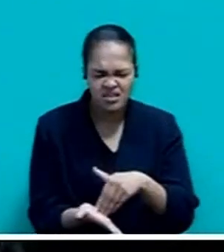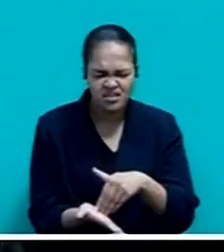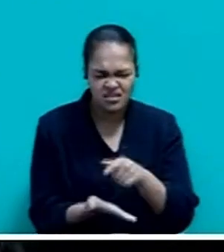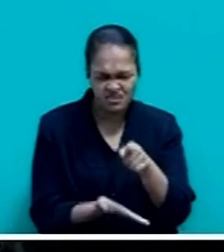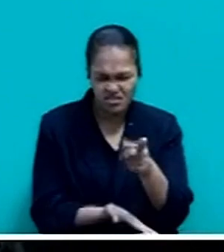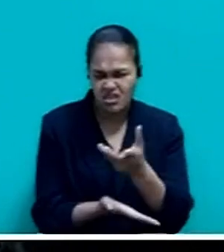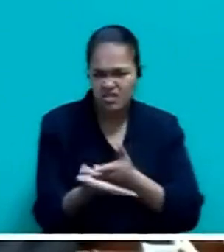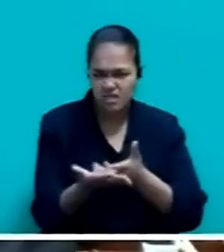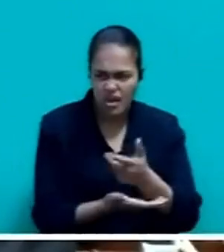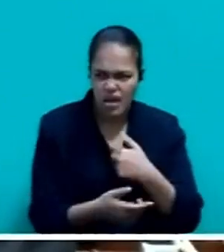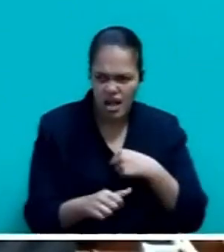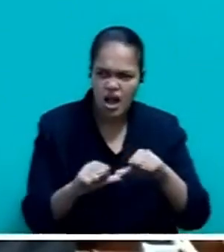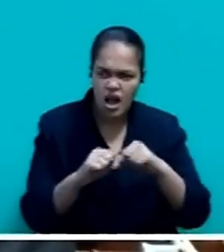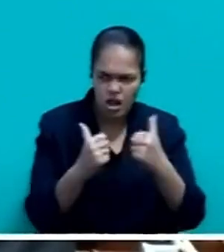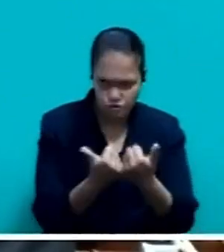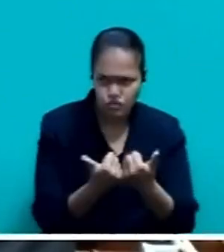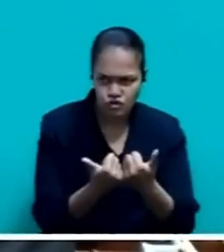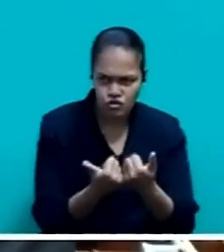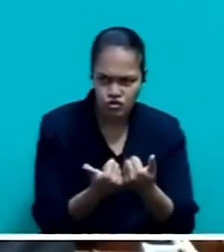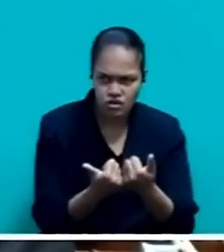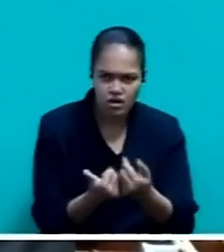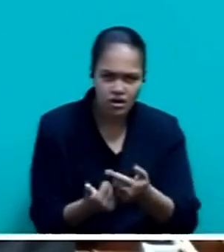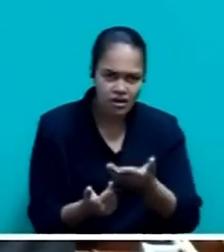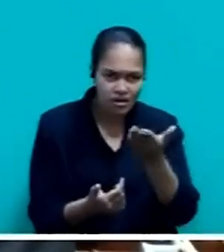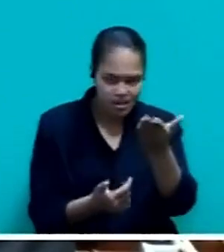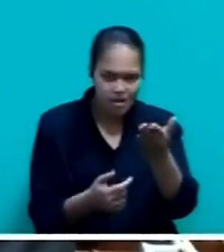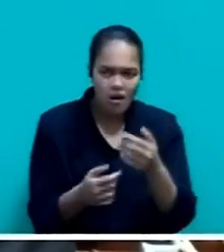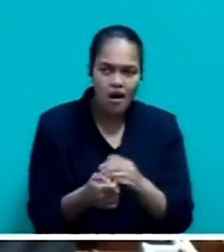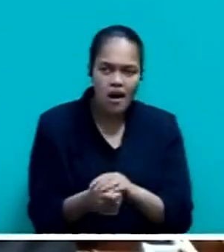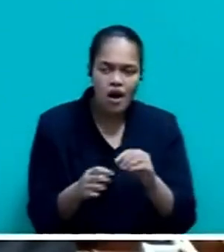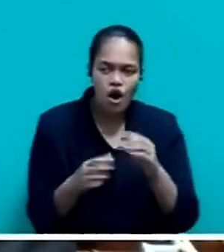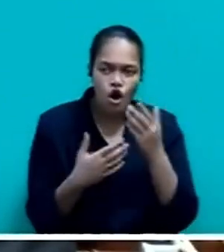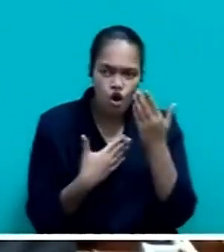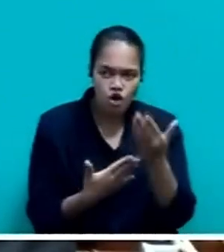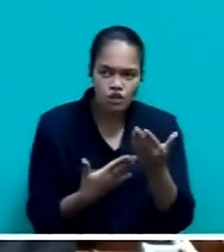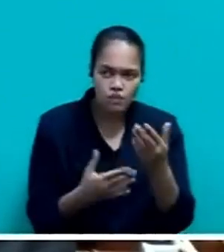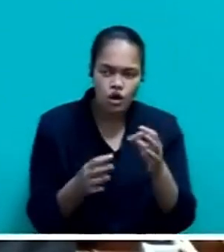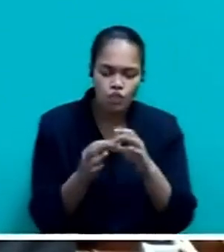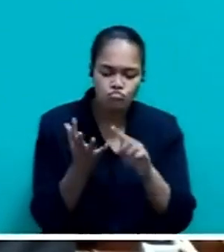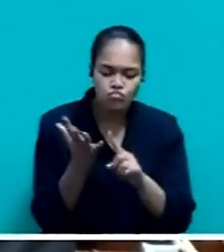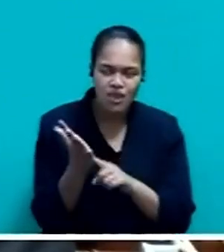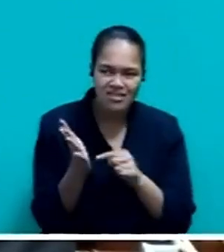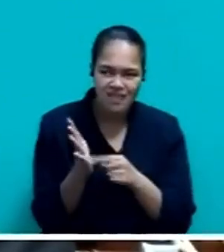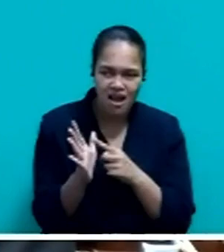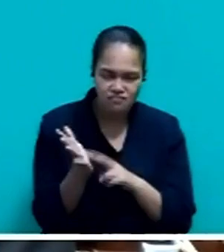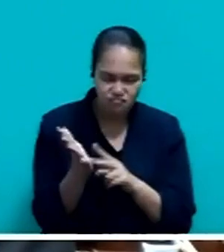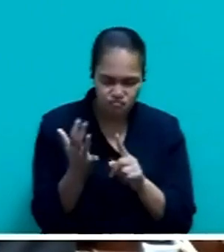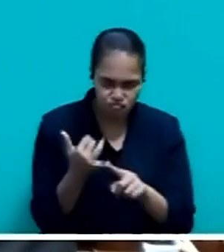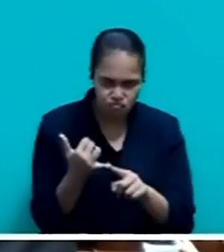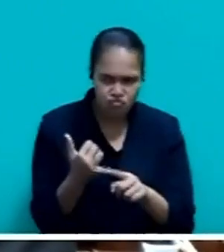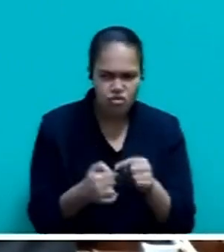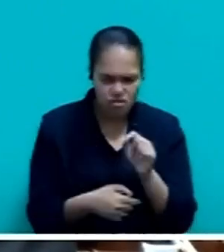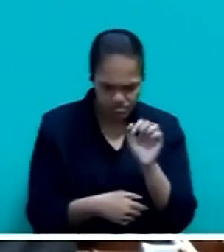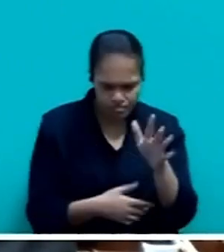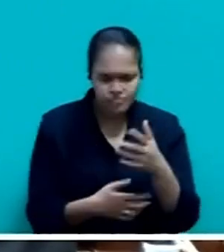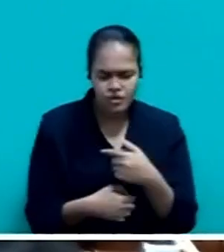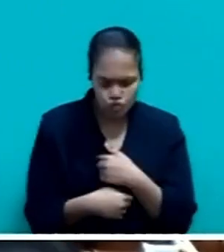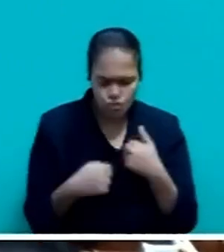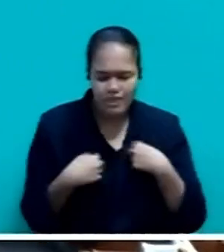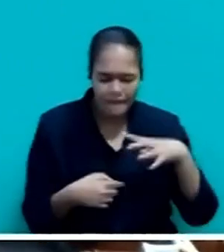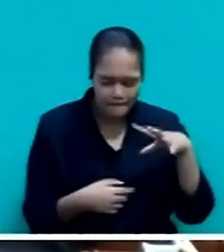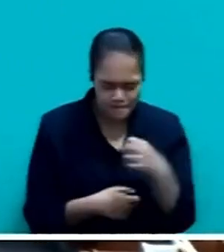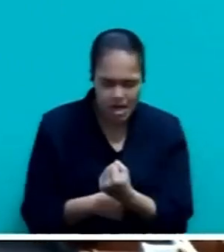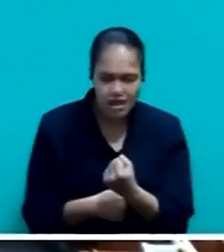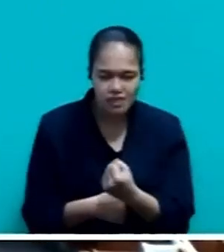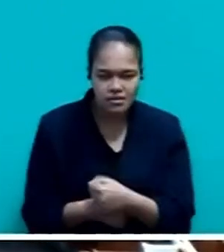I agree with Honorable Bulitabu that we must try and adopt